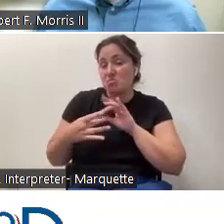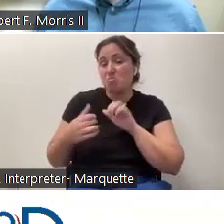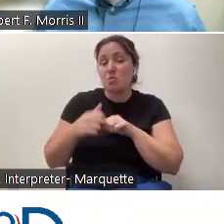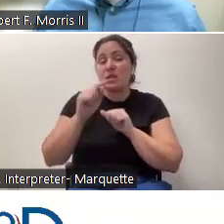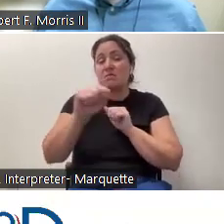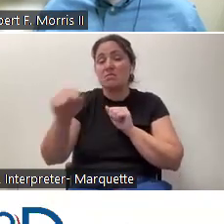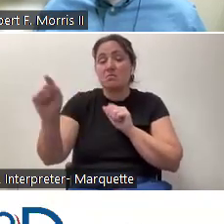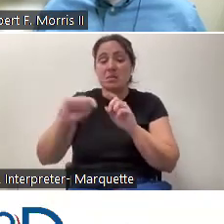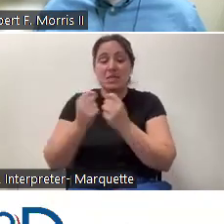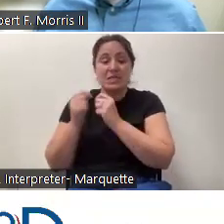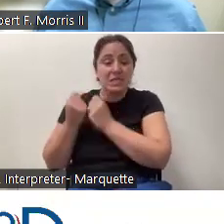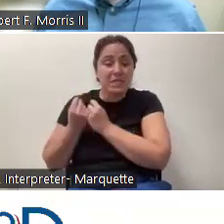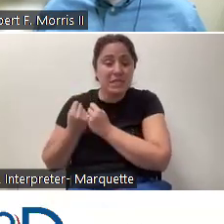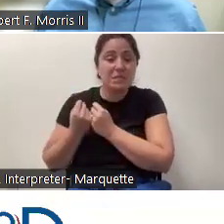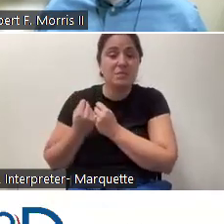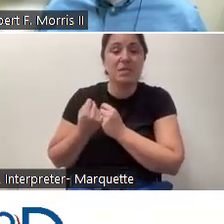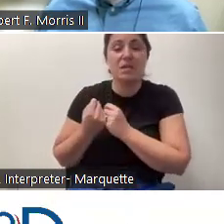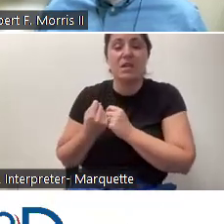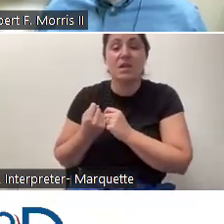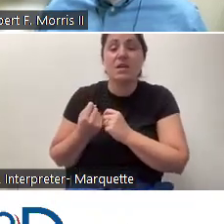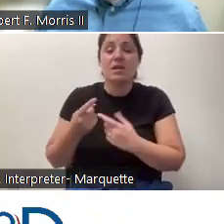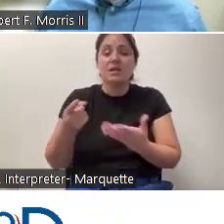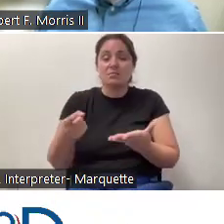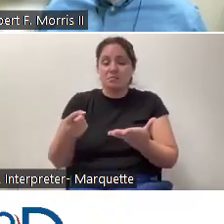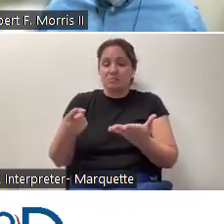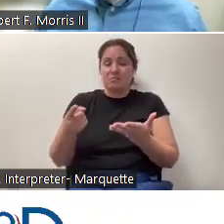their transition programs within the